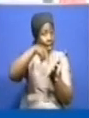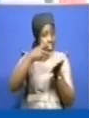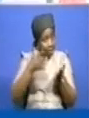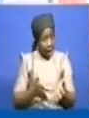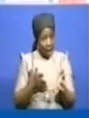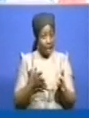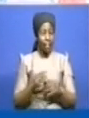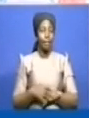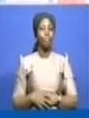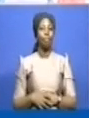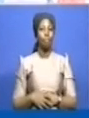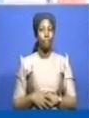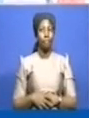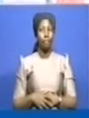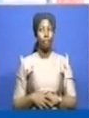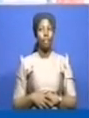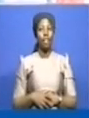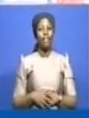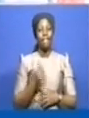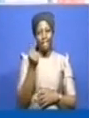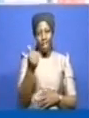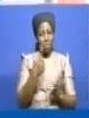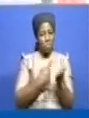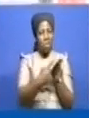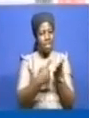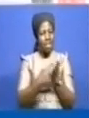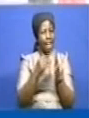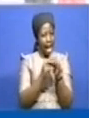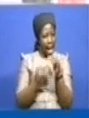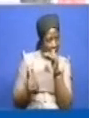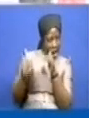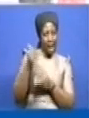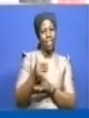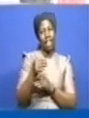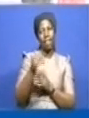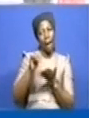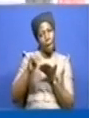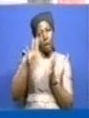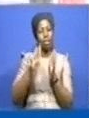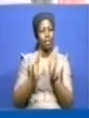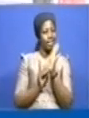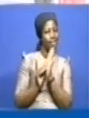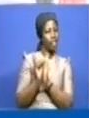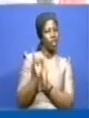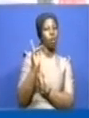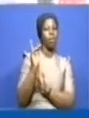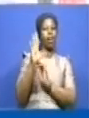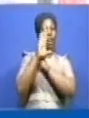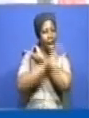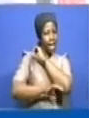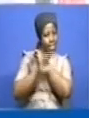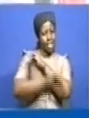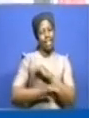barely a few weeks after the most developed countries, and beginning our